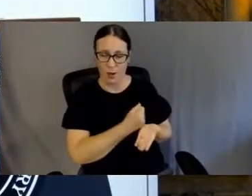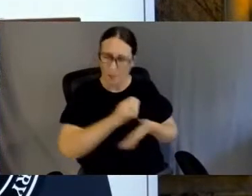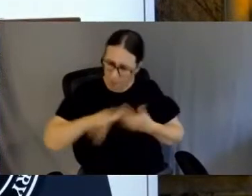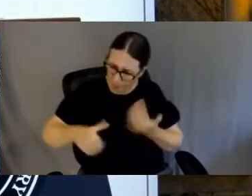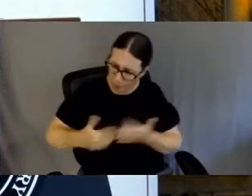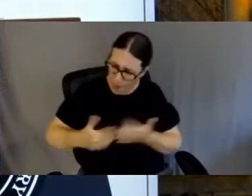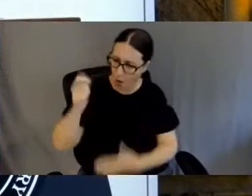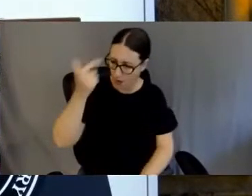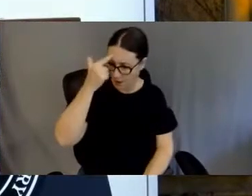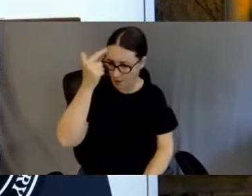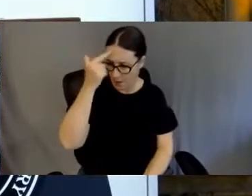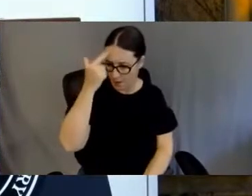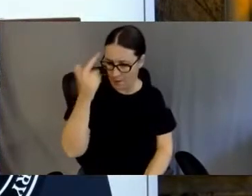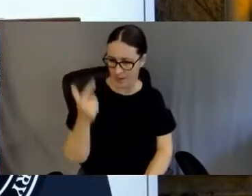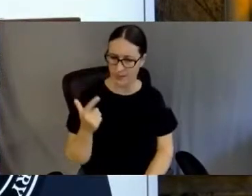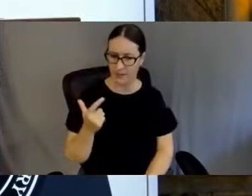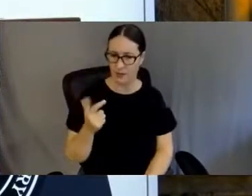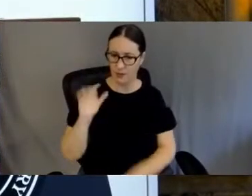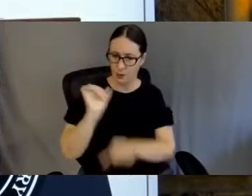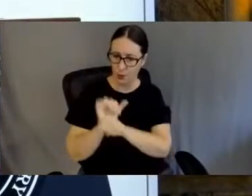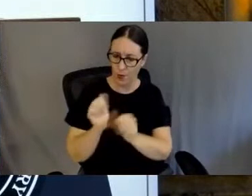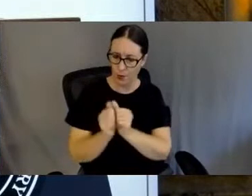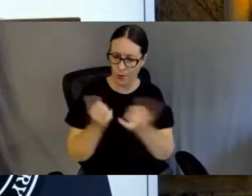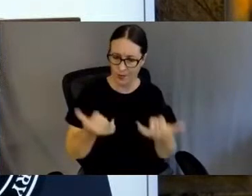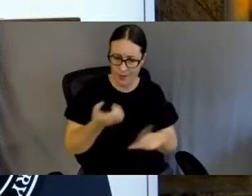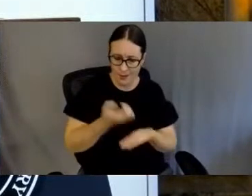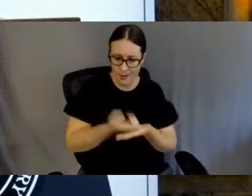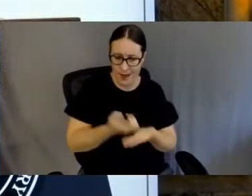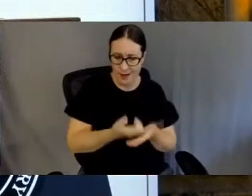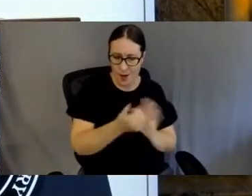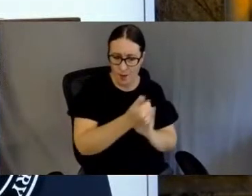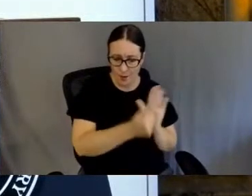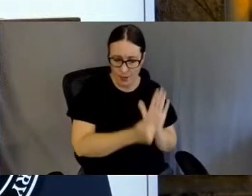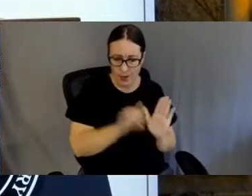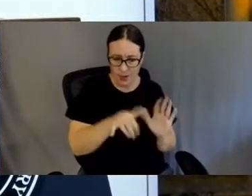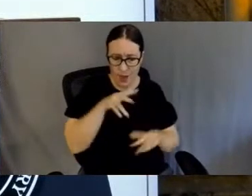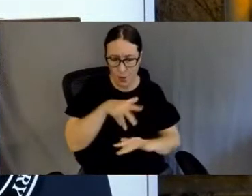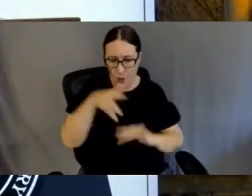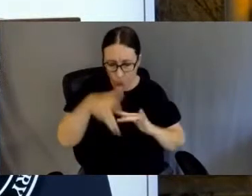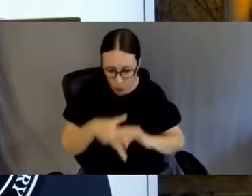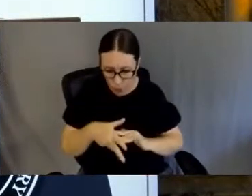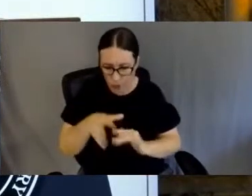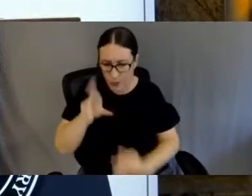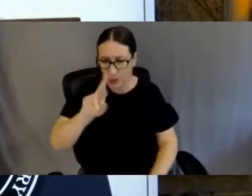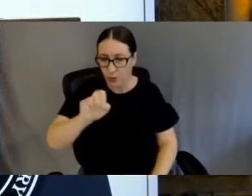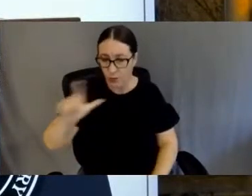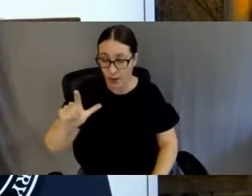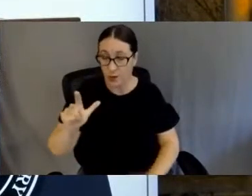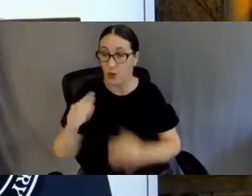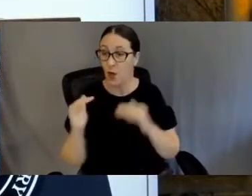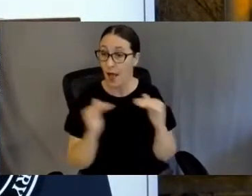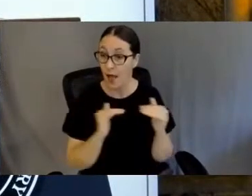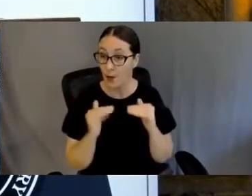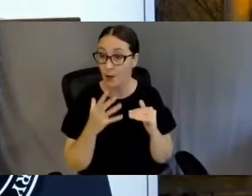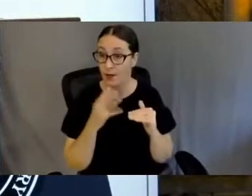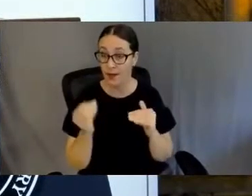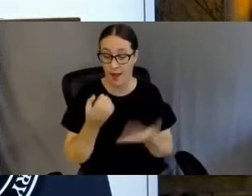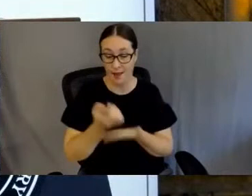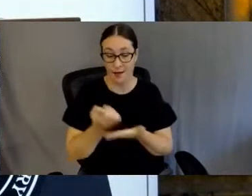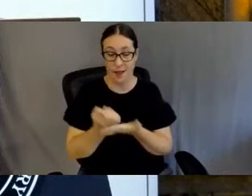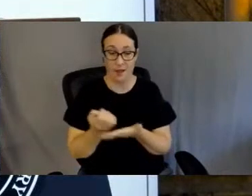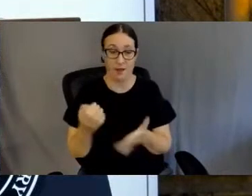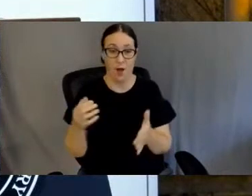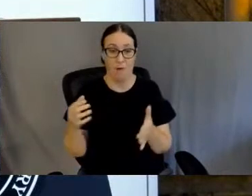an economic agenda that is rooted in racial equity and racial economic justice